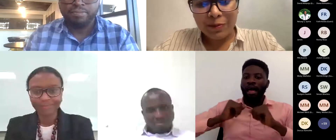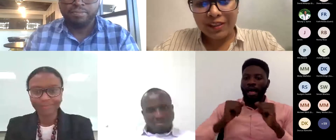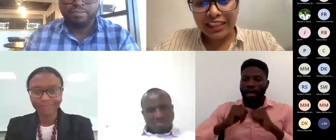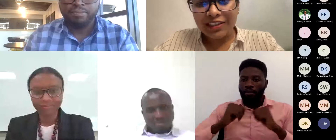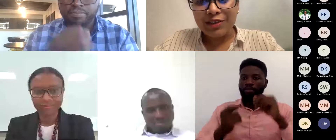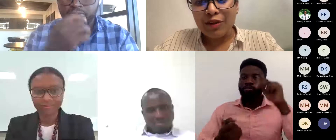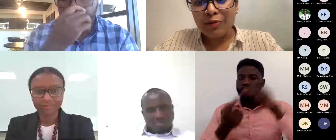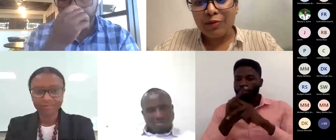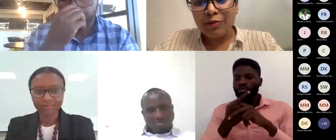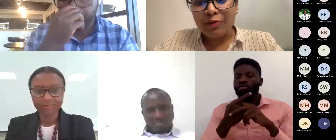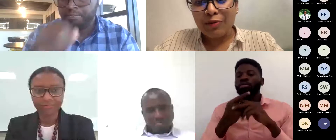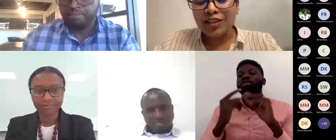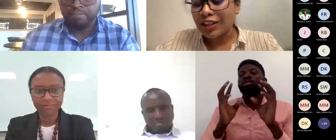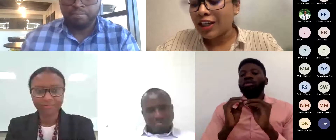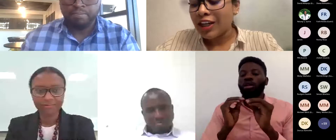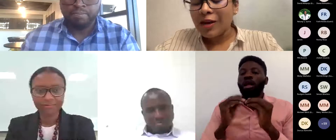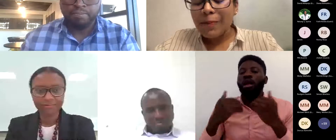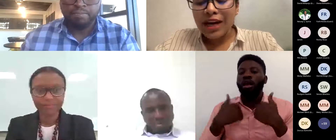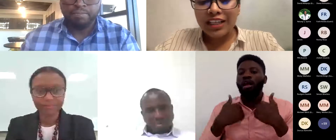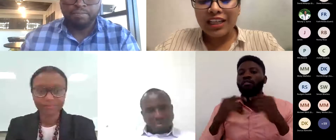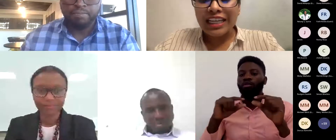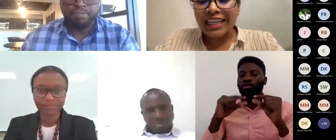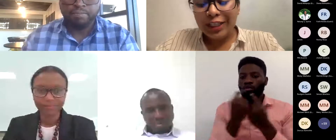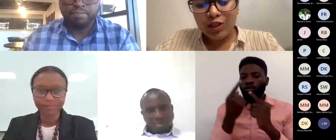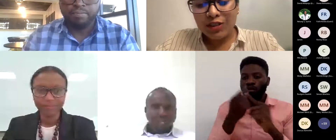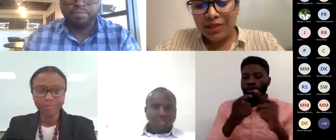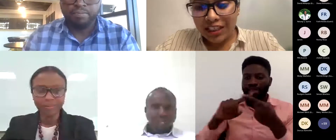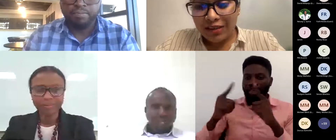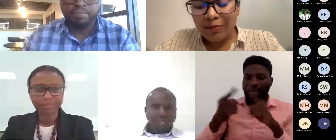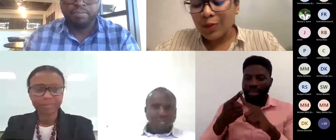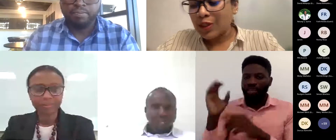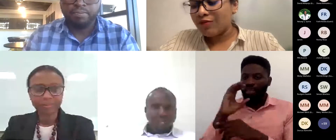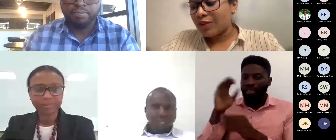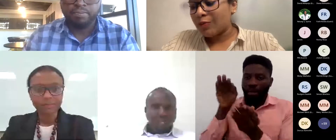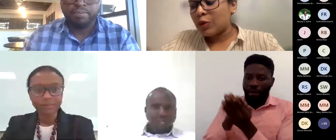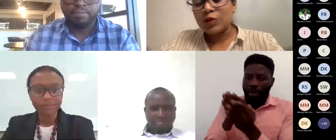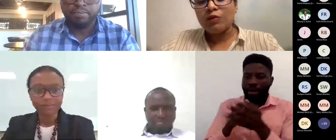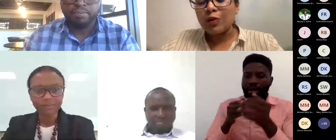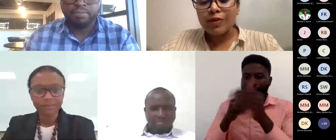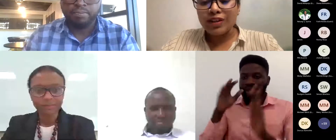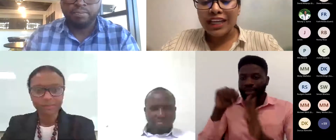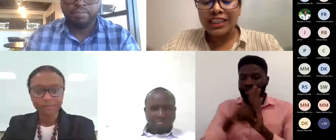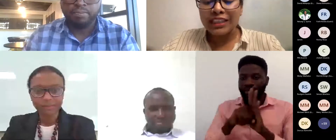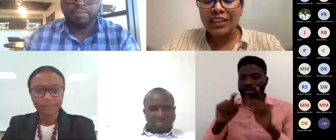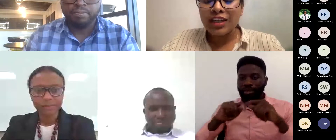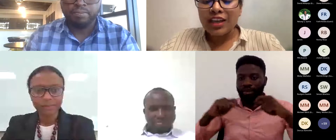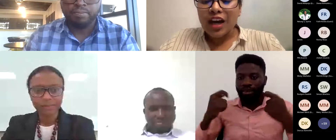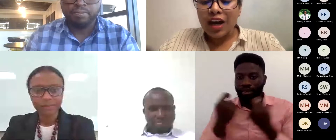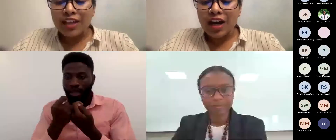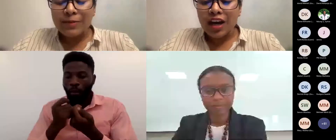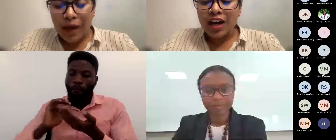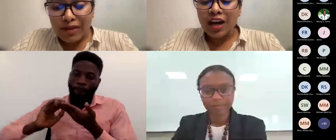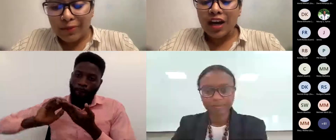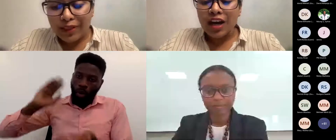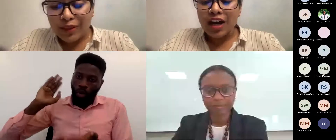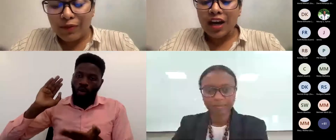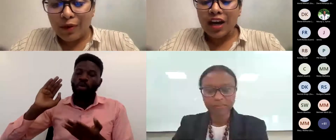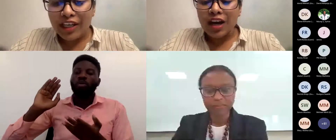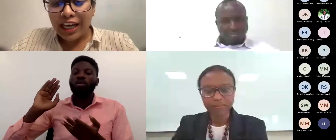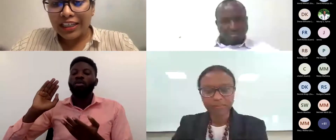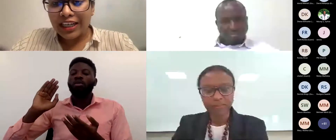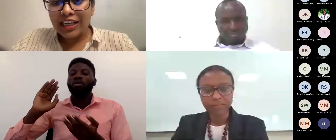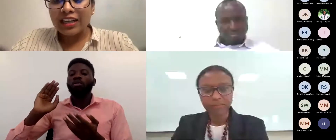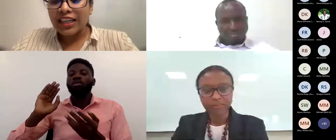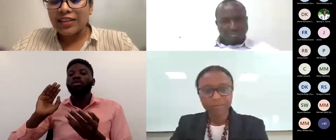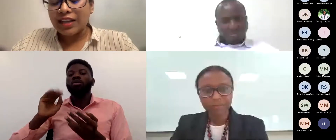wonderful group of people here from the Standard Chartered Bank leadership team, most of whom are heading